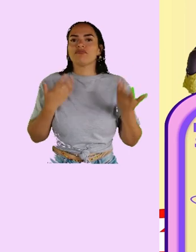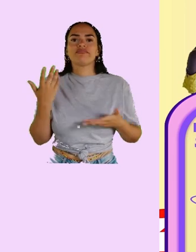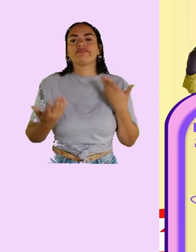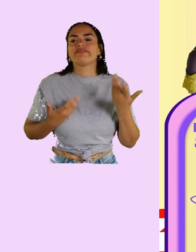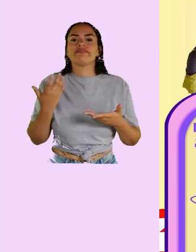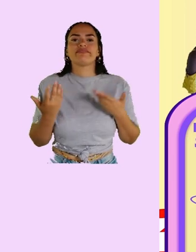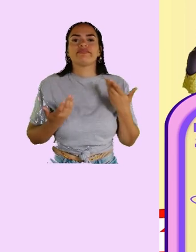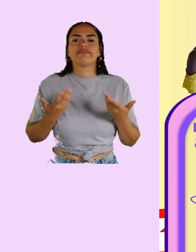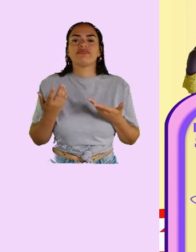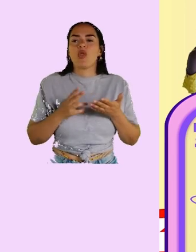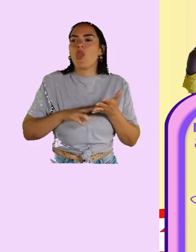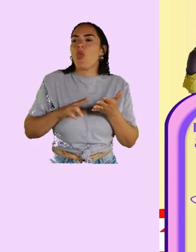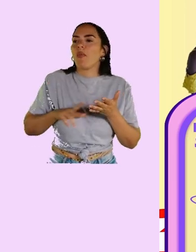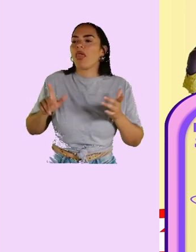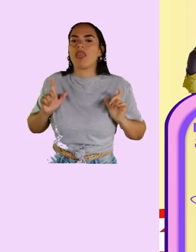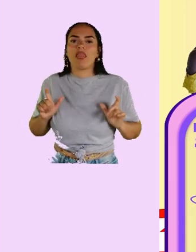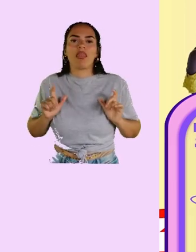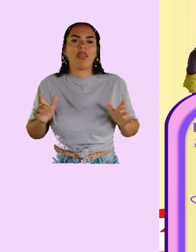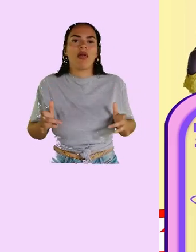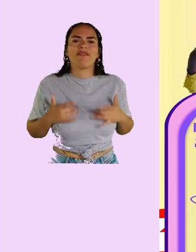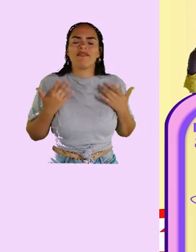normal, comfortable lives.